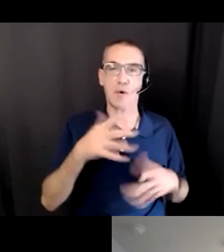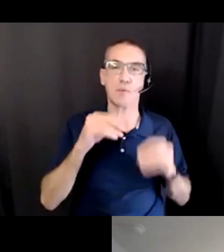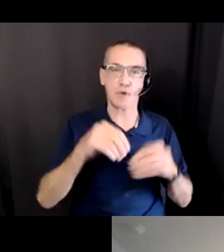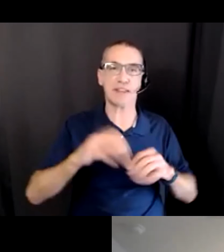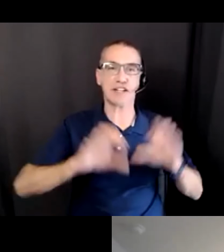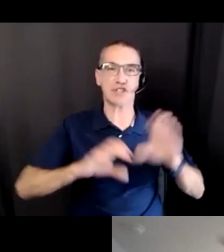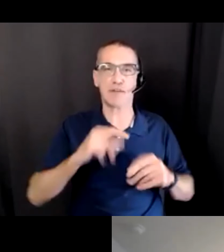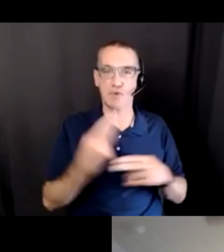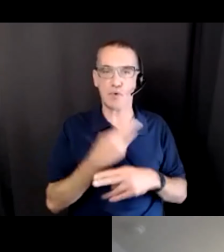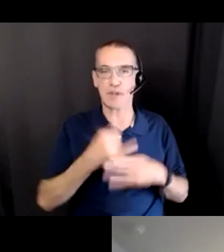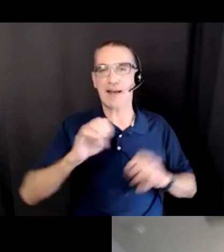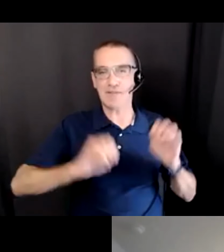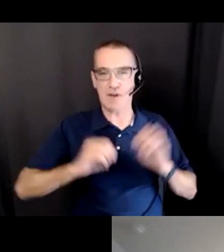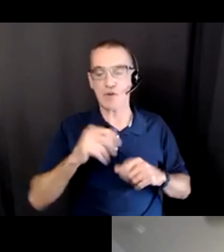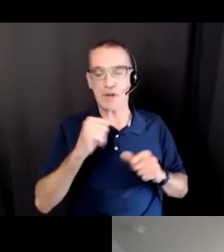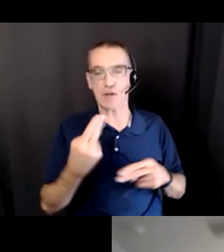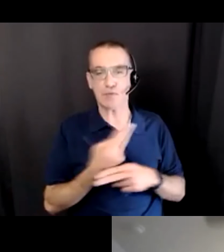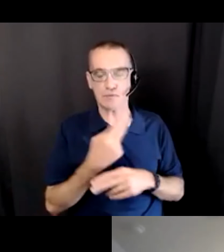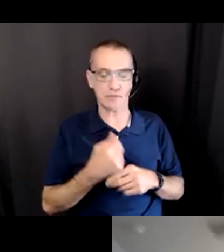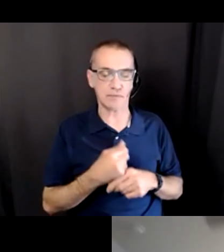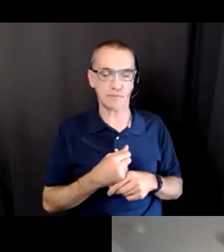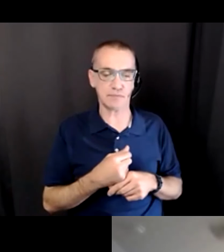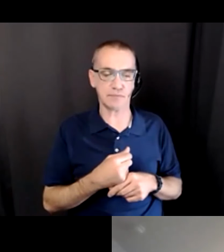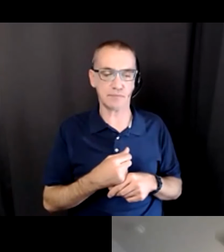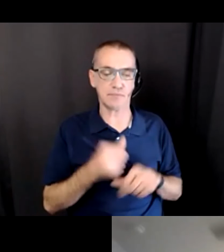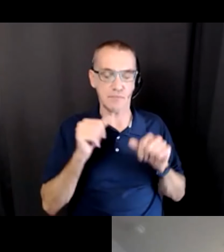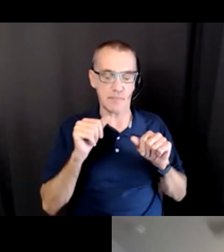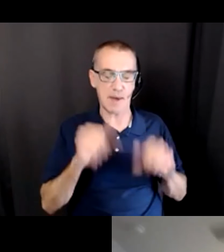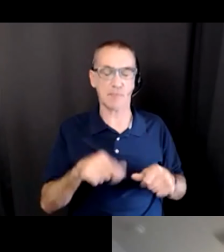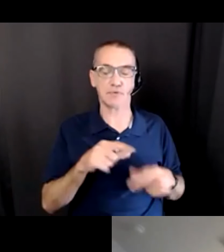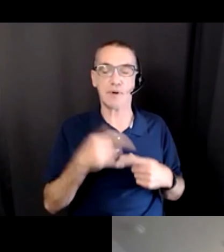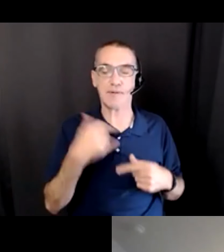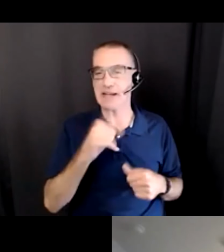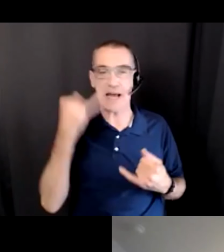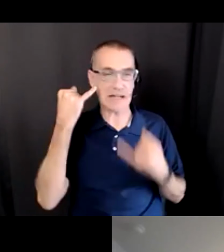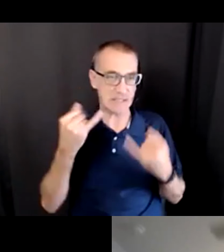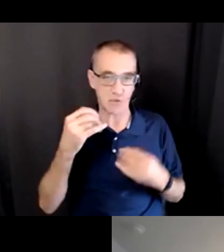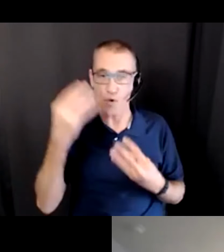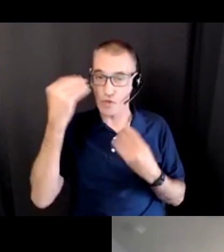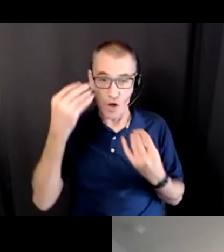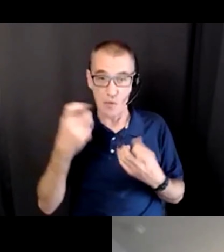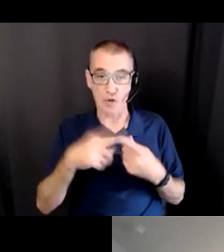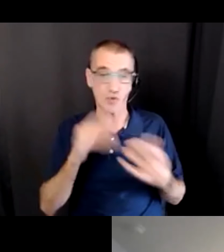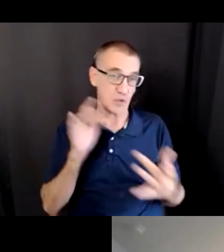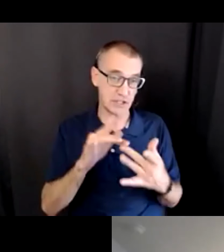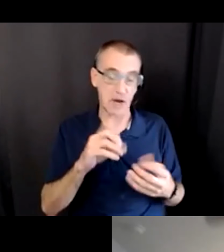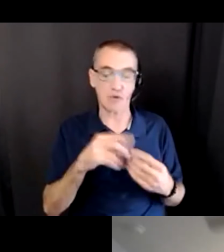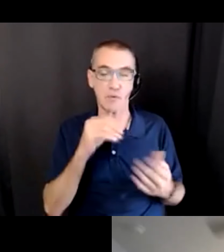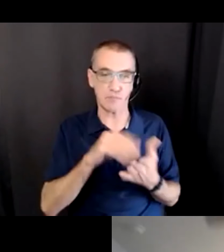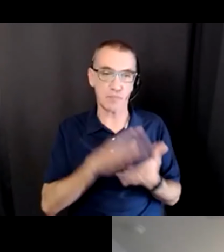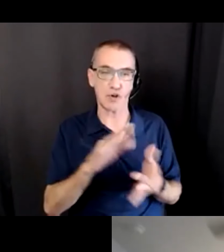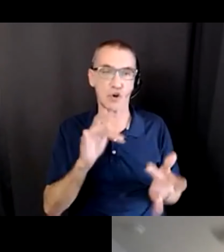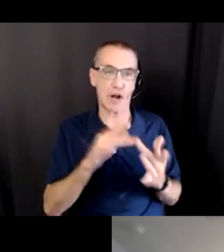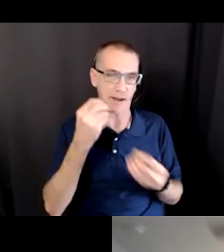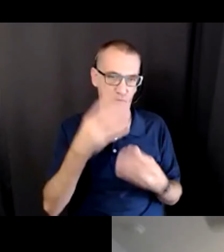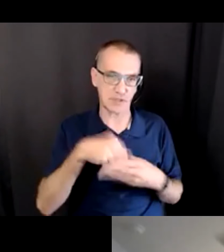if you utilize the evaluation, you'll be able to, if you have any ideas or thoughts, want us to reach out to you, just make sure to put your contact